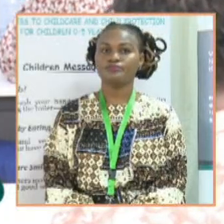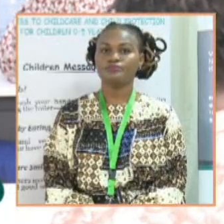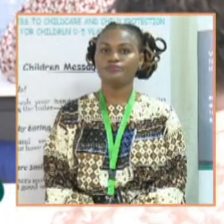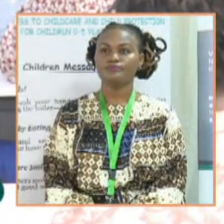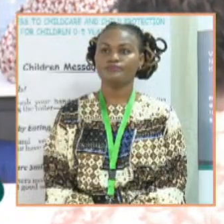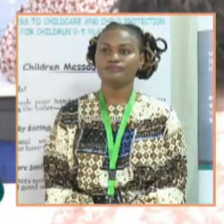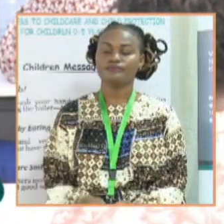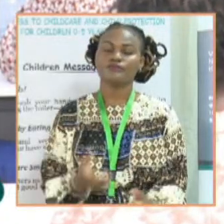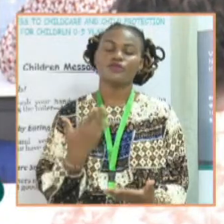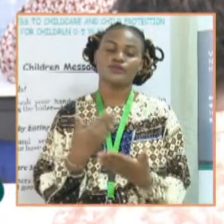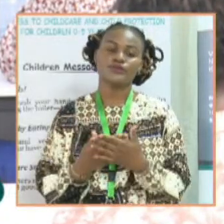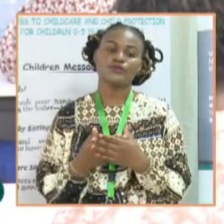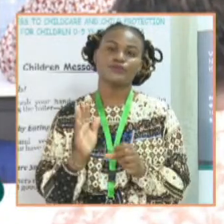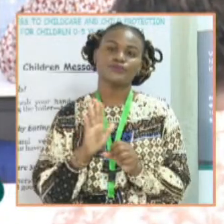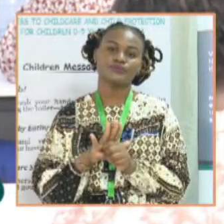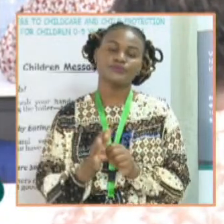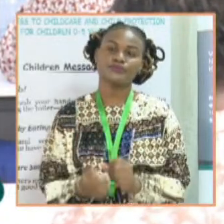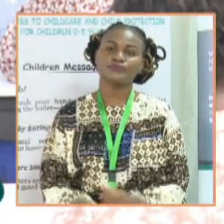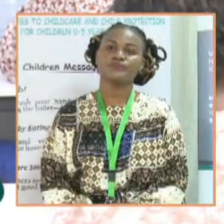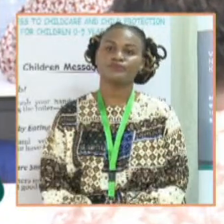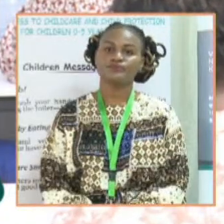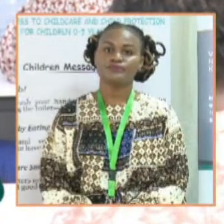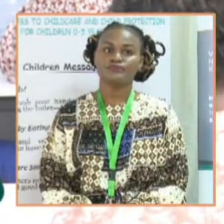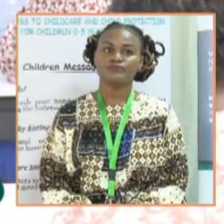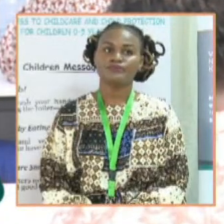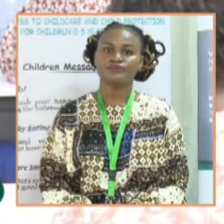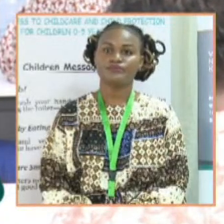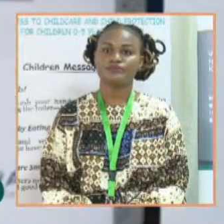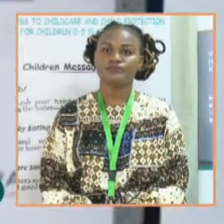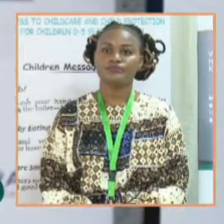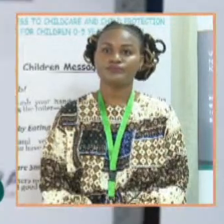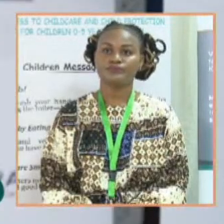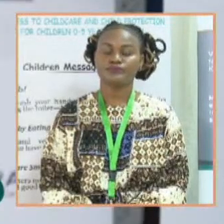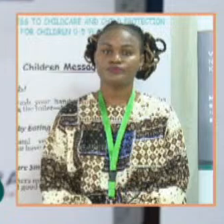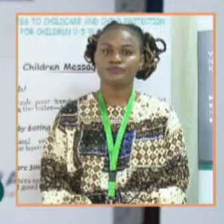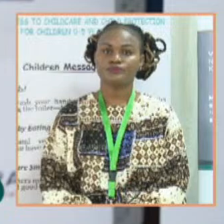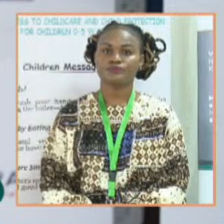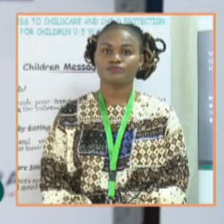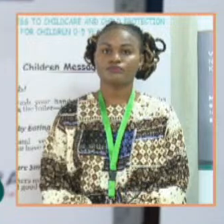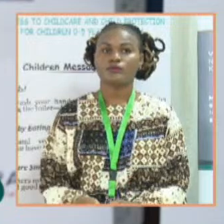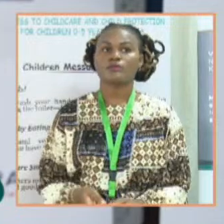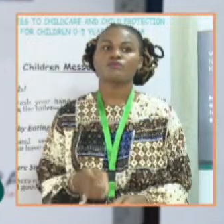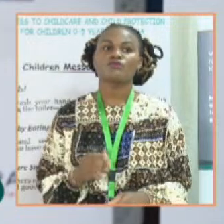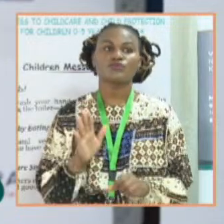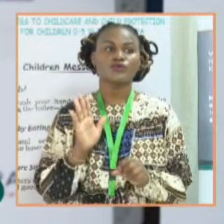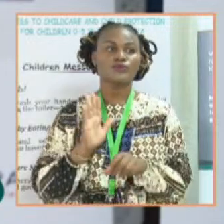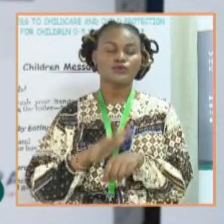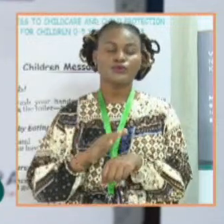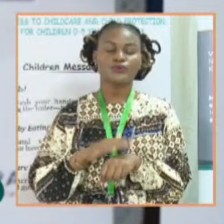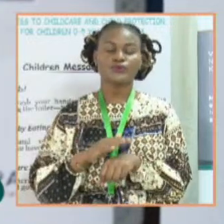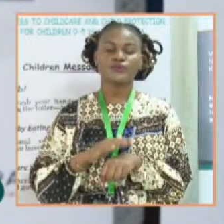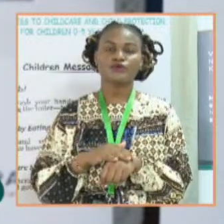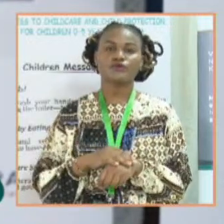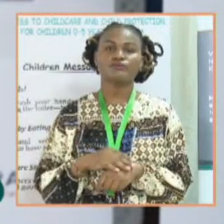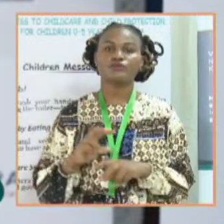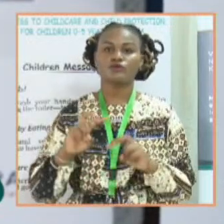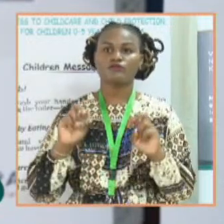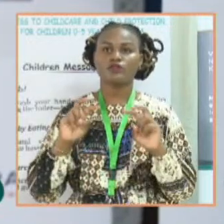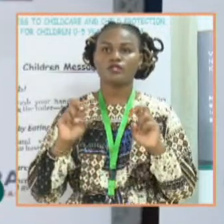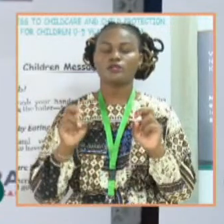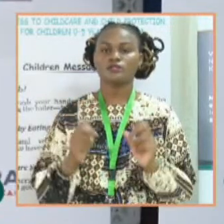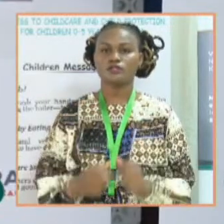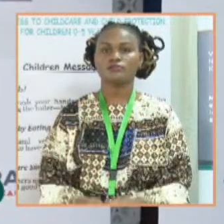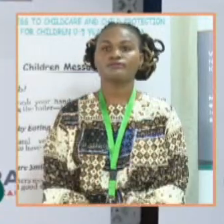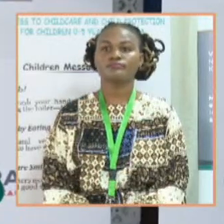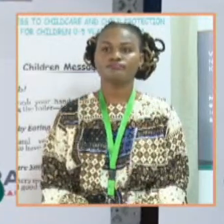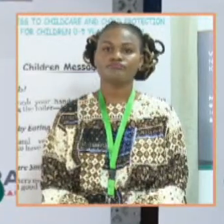Great. Thank you so much, our presenters, for those great findings. I think we all need the report so that we are